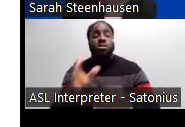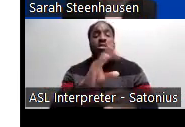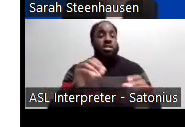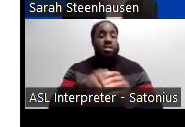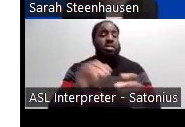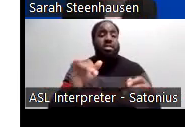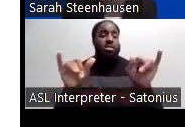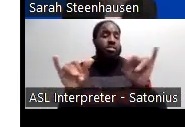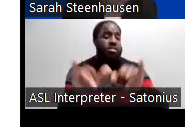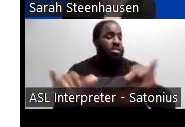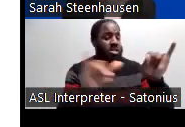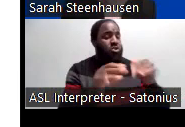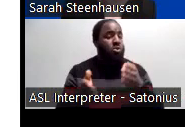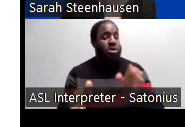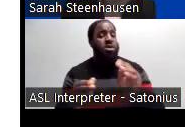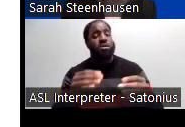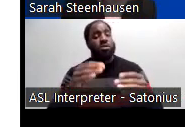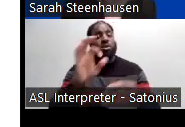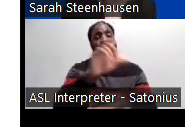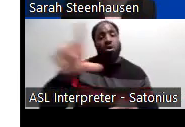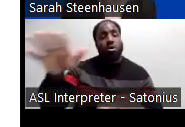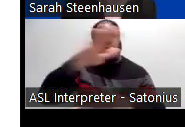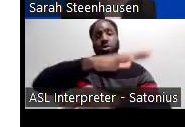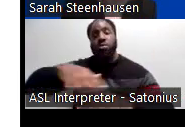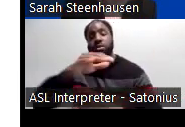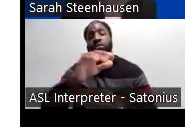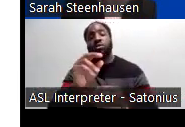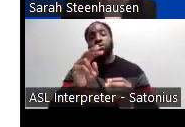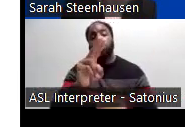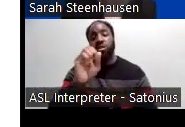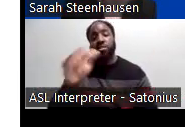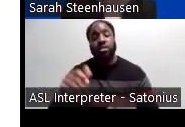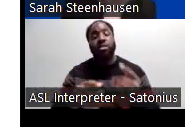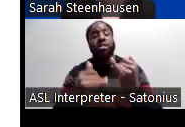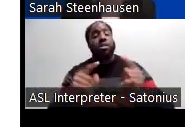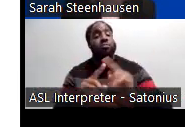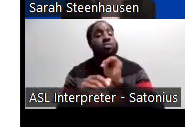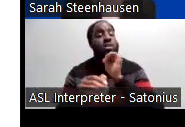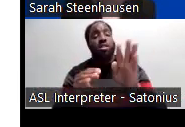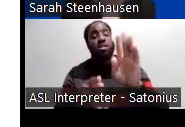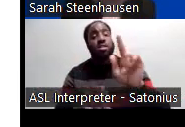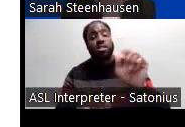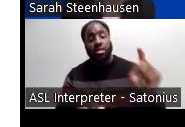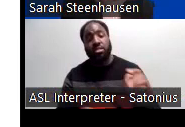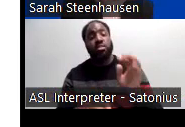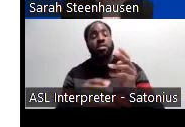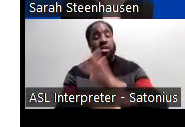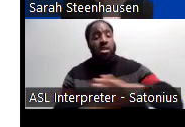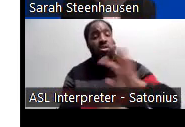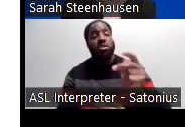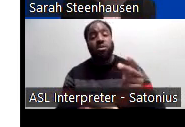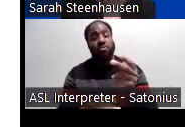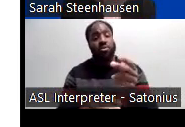way across the state. And finally, and important, not last but not least, the area of caregiver